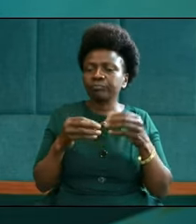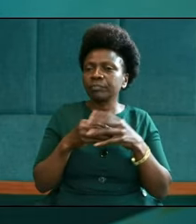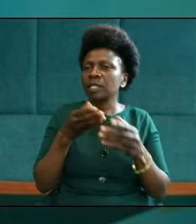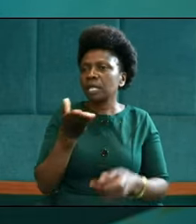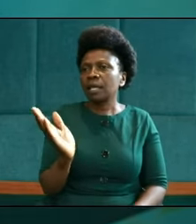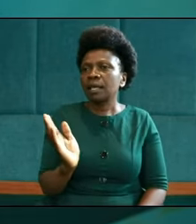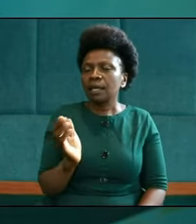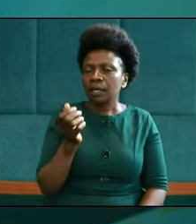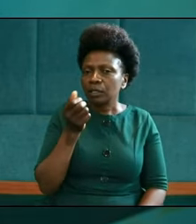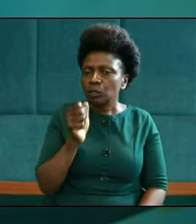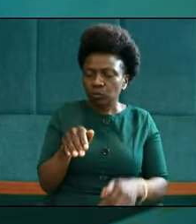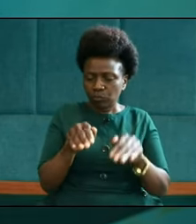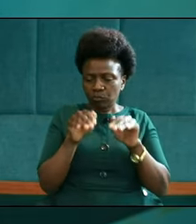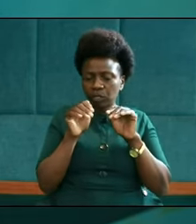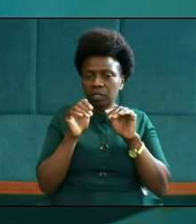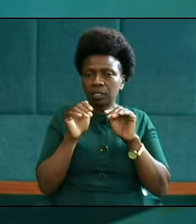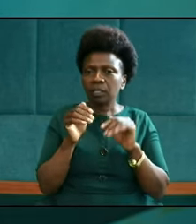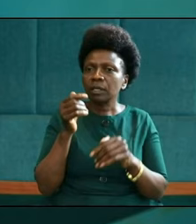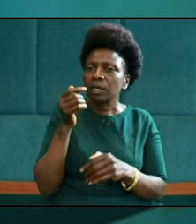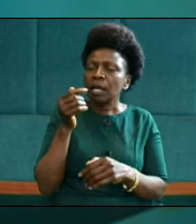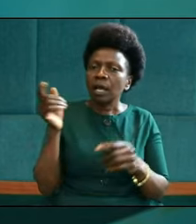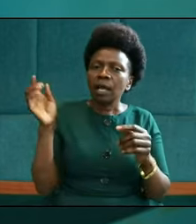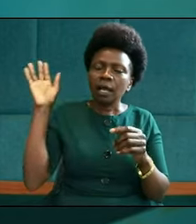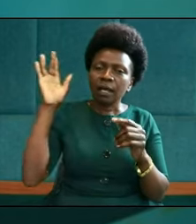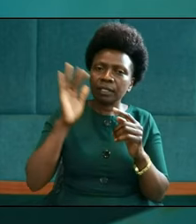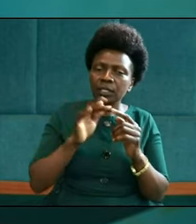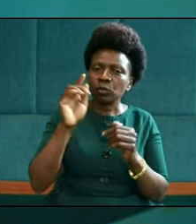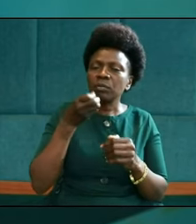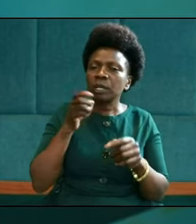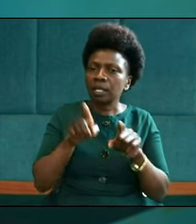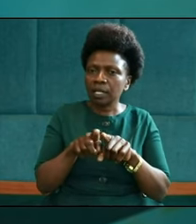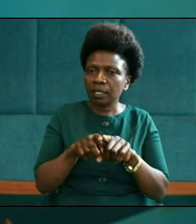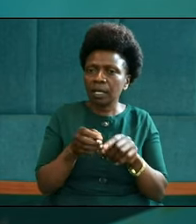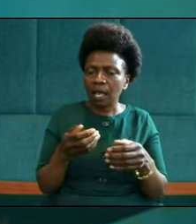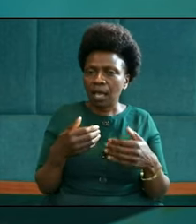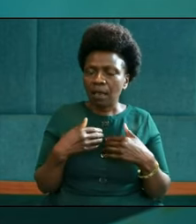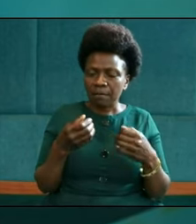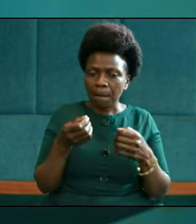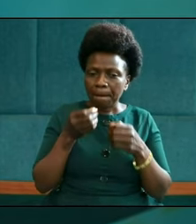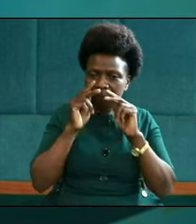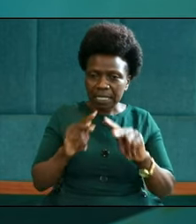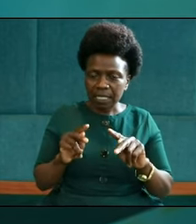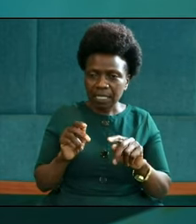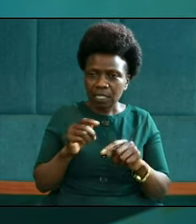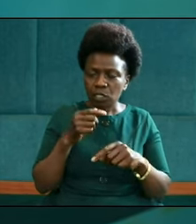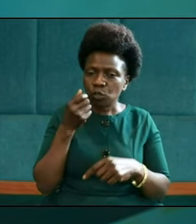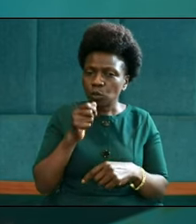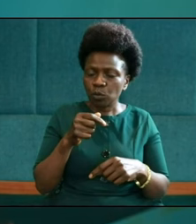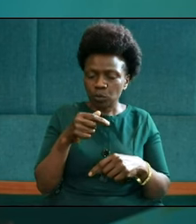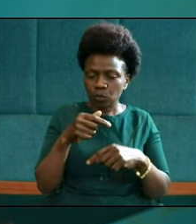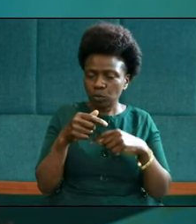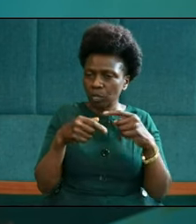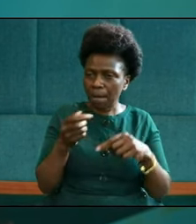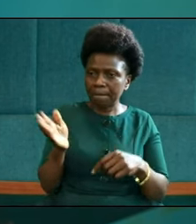when sometime your brother is at peace, the anger is down, you can come back. I